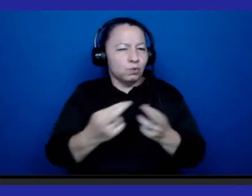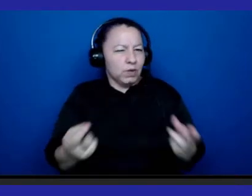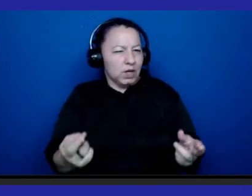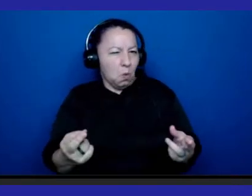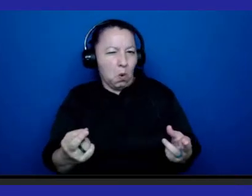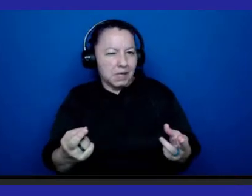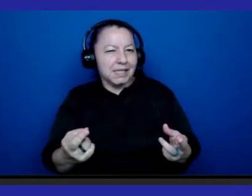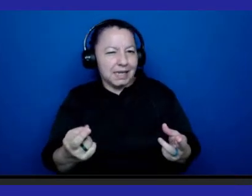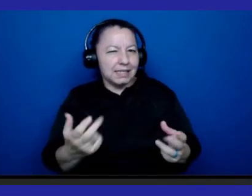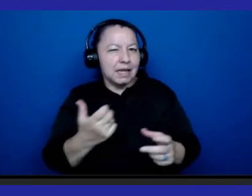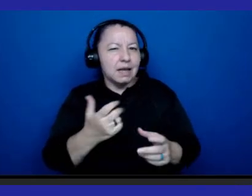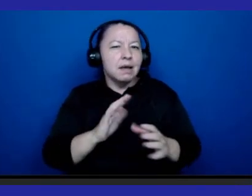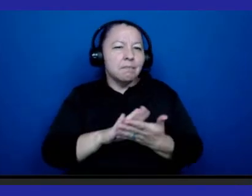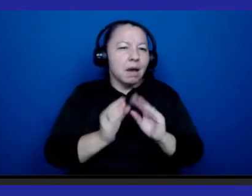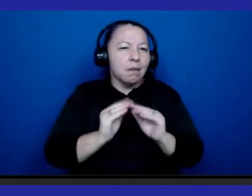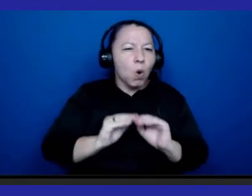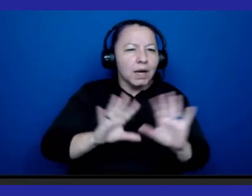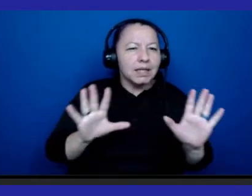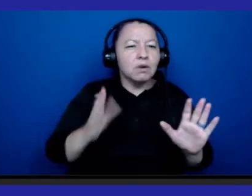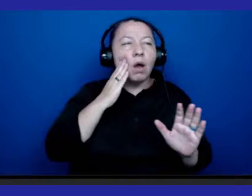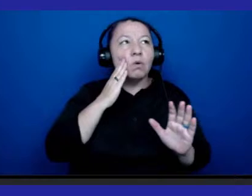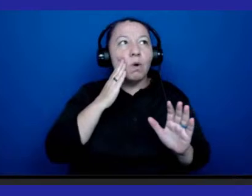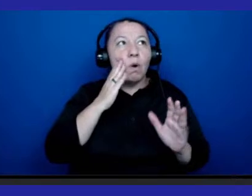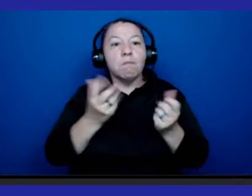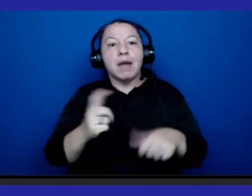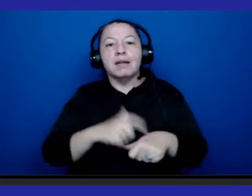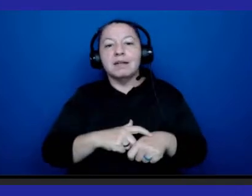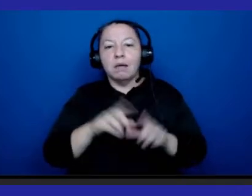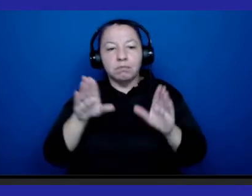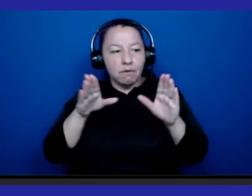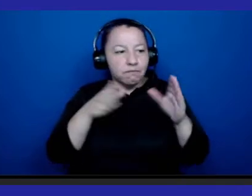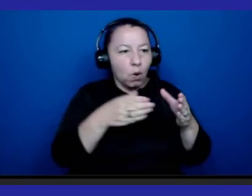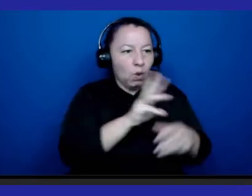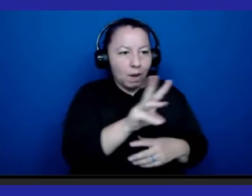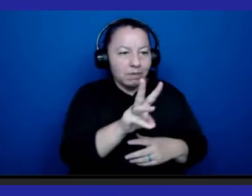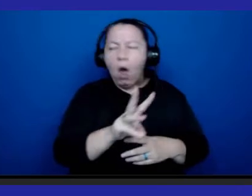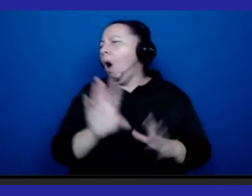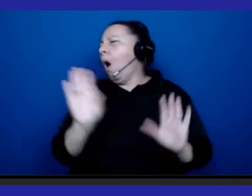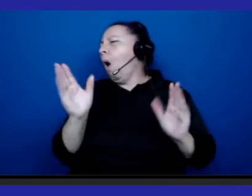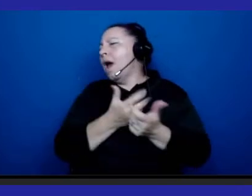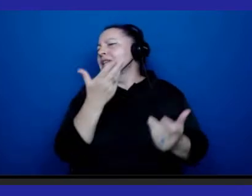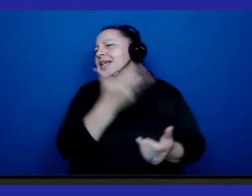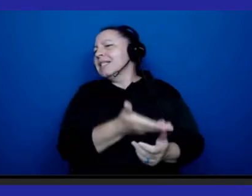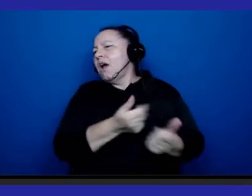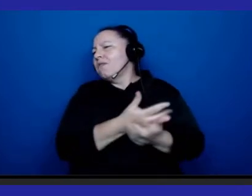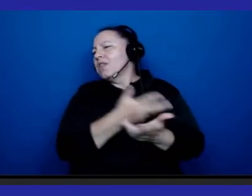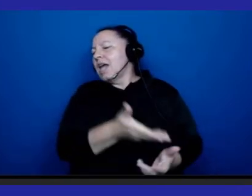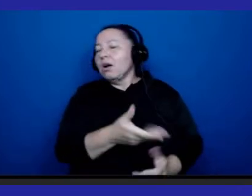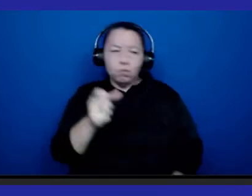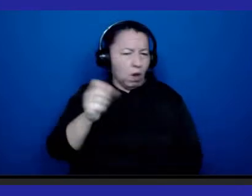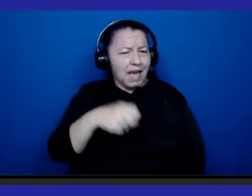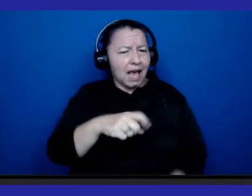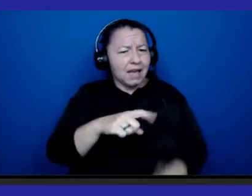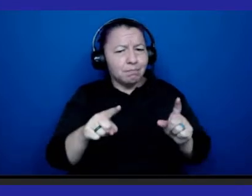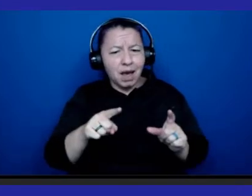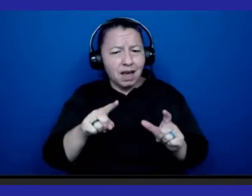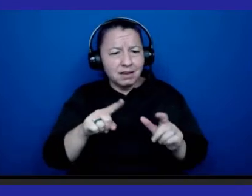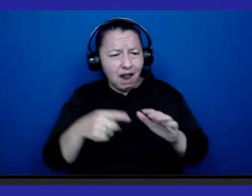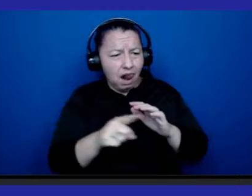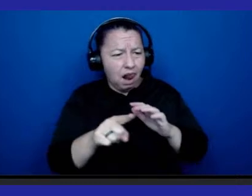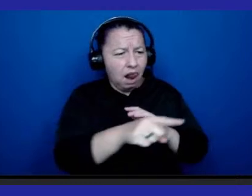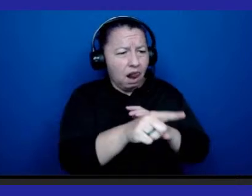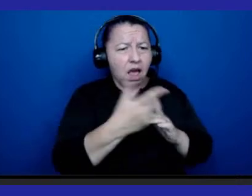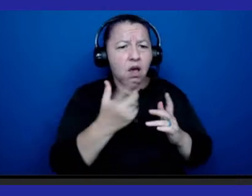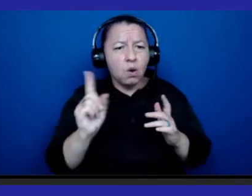clear. I know that a lot of times we focus a lot on the website. Oh, everything is in the website. Yes, everything is in the website, but navigating a website can be a